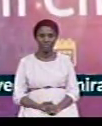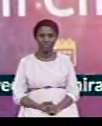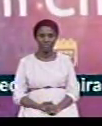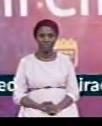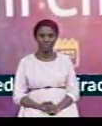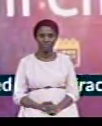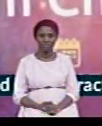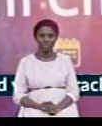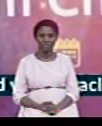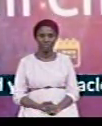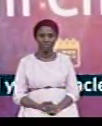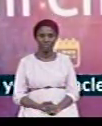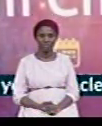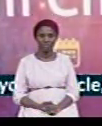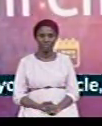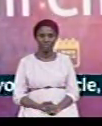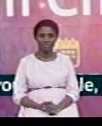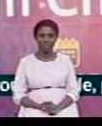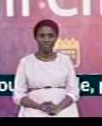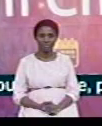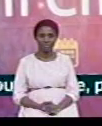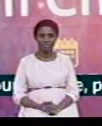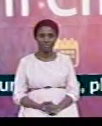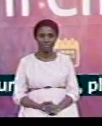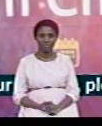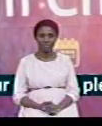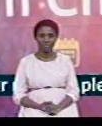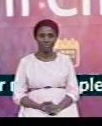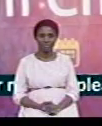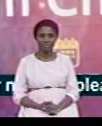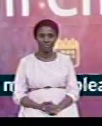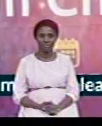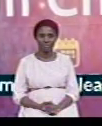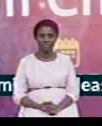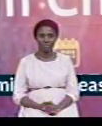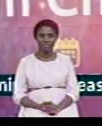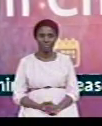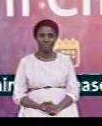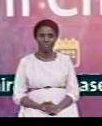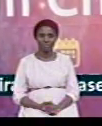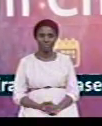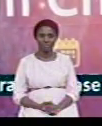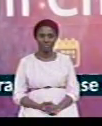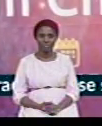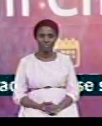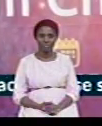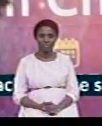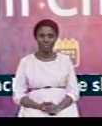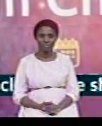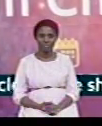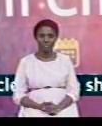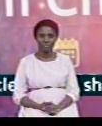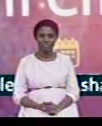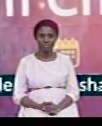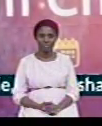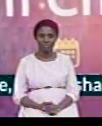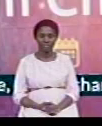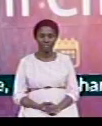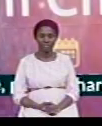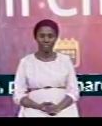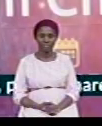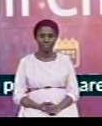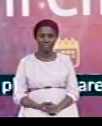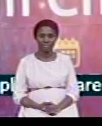Now, miscarriage. I was having a banachi. Me called that hospital. Me drew a minya no fianti. Me drew hospital. Doctor said, me moja ni nina asa.